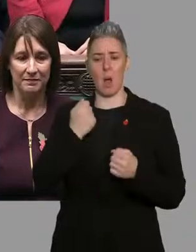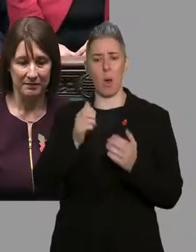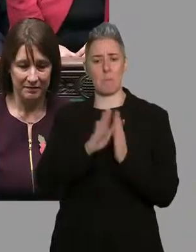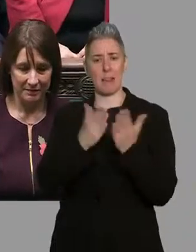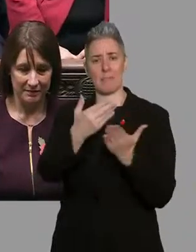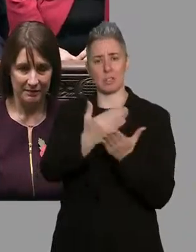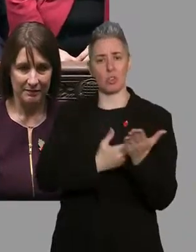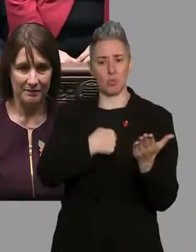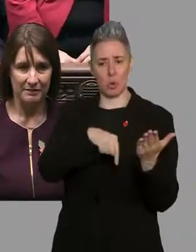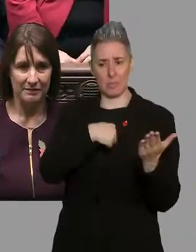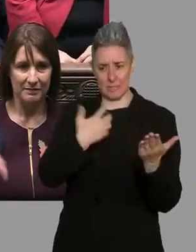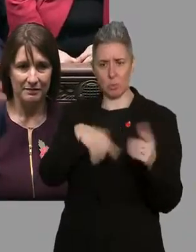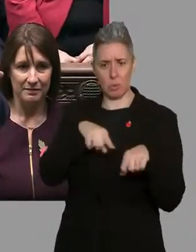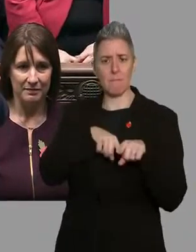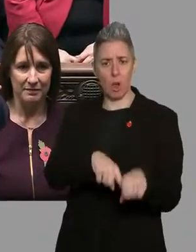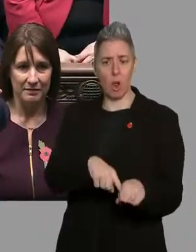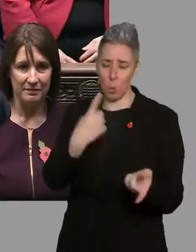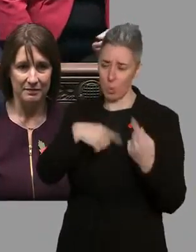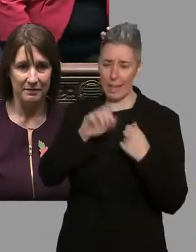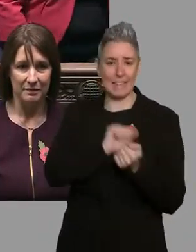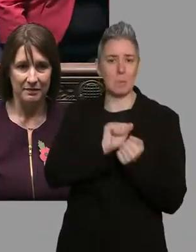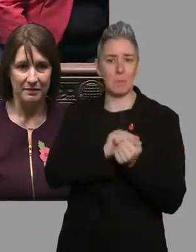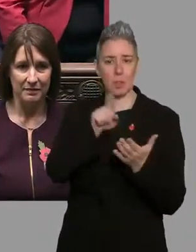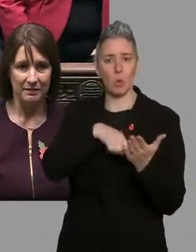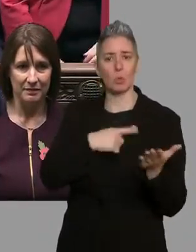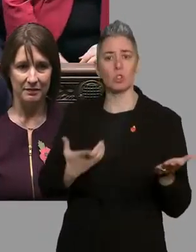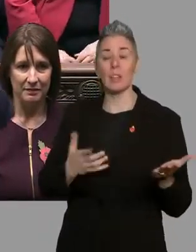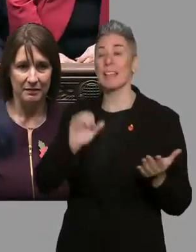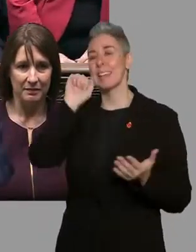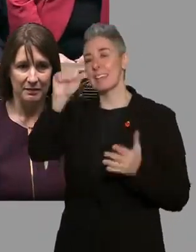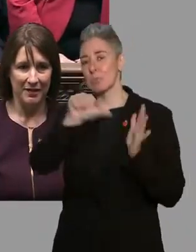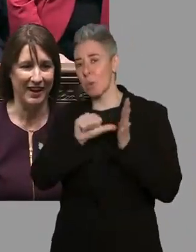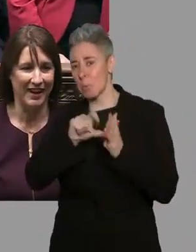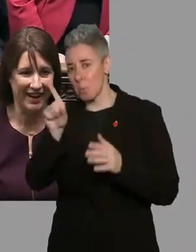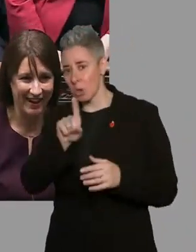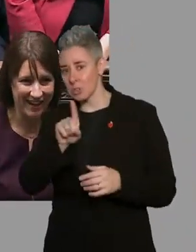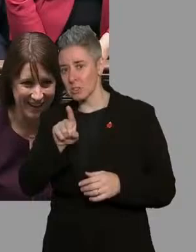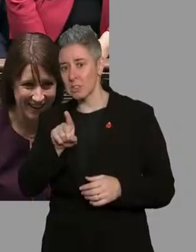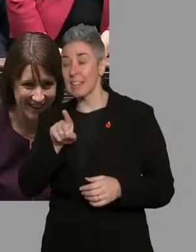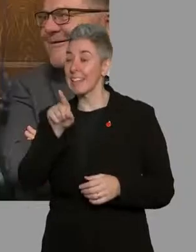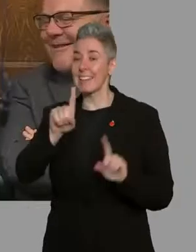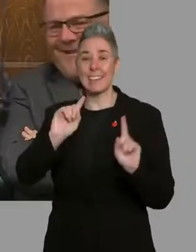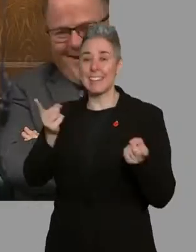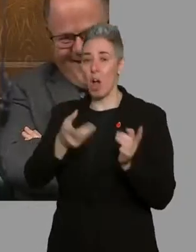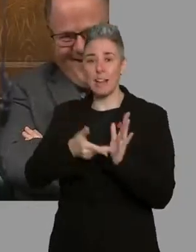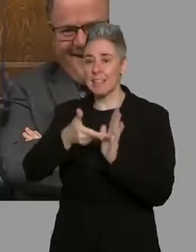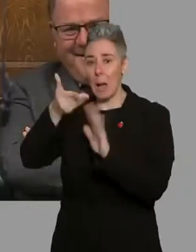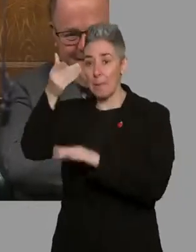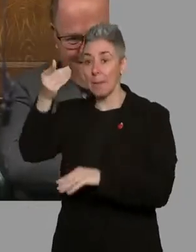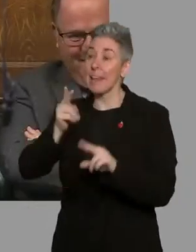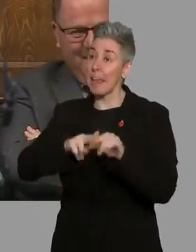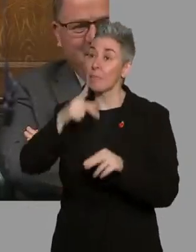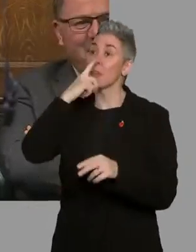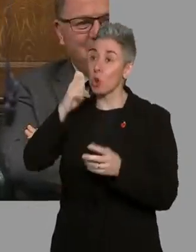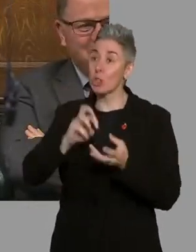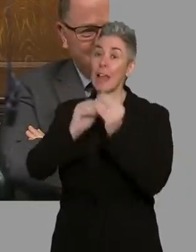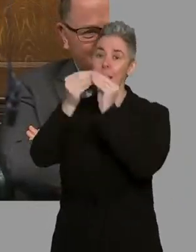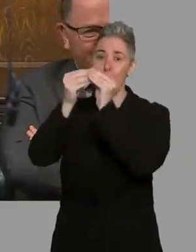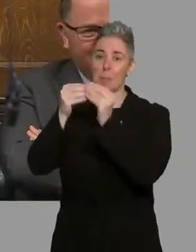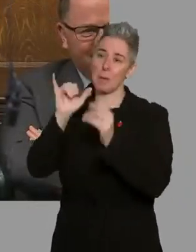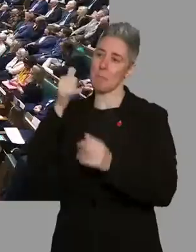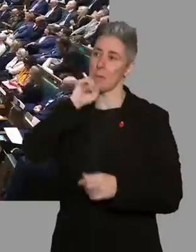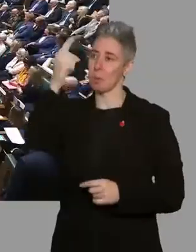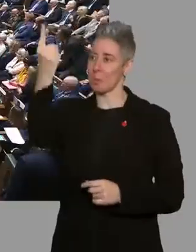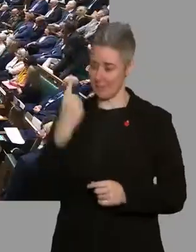His problem is he can't add up. If he could add up, he might be down here rather than up there, and we'll take up the issue of his